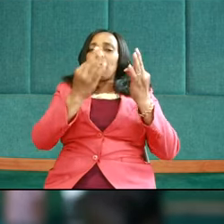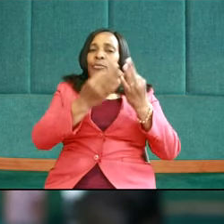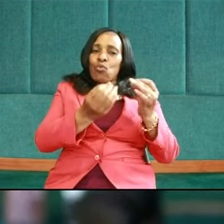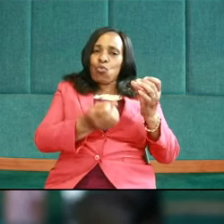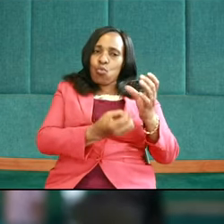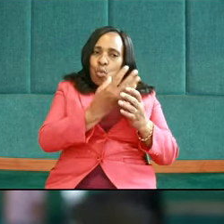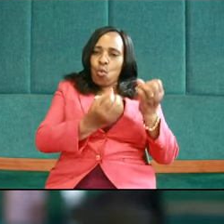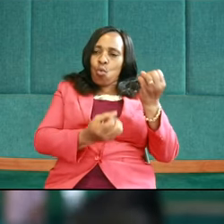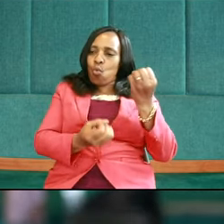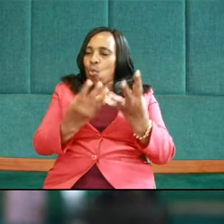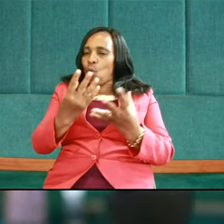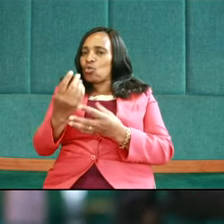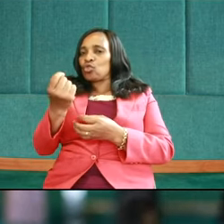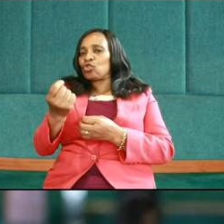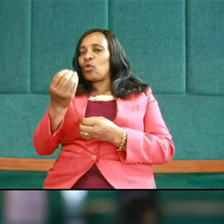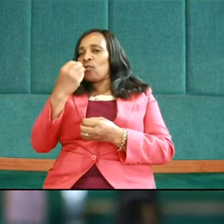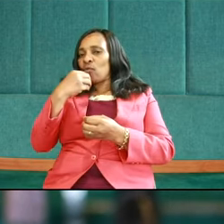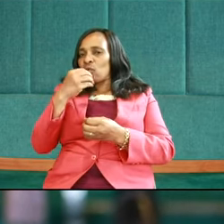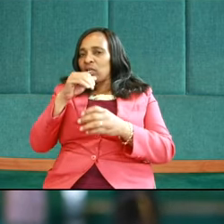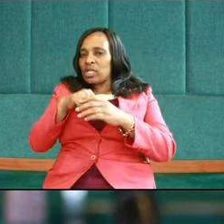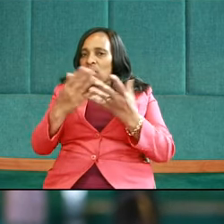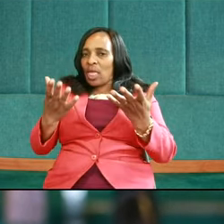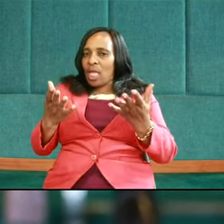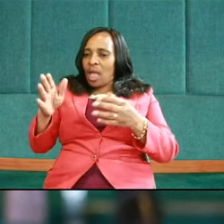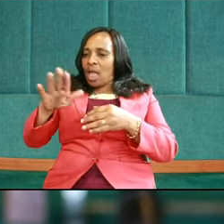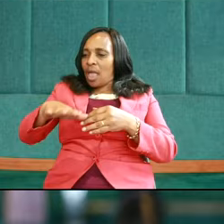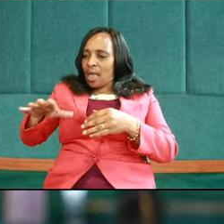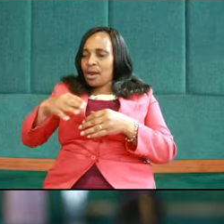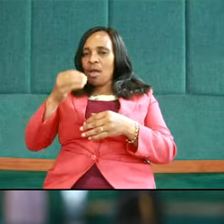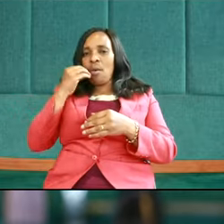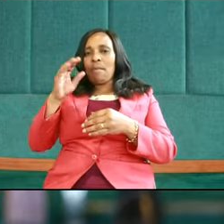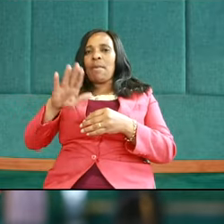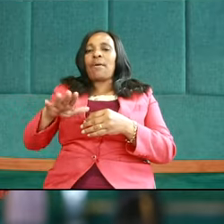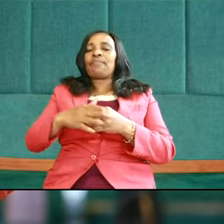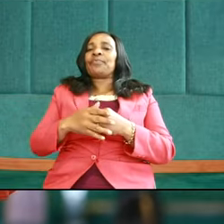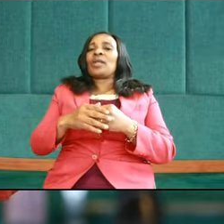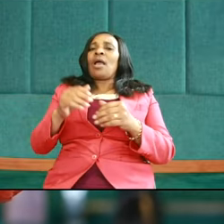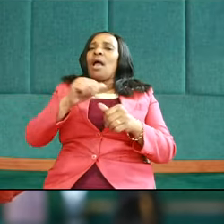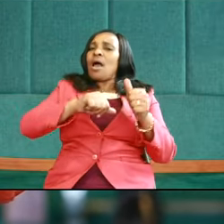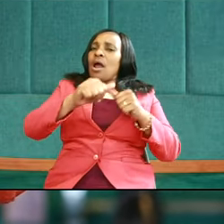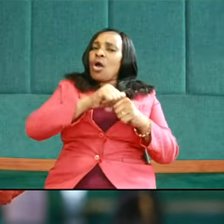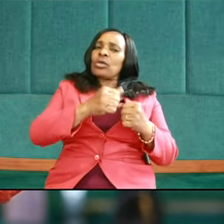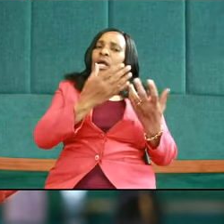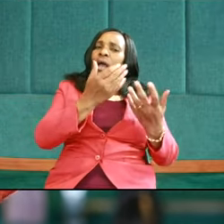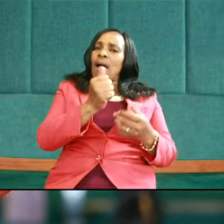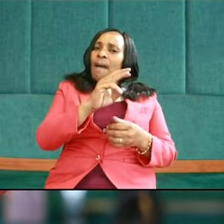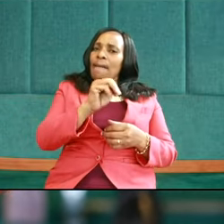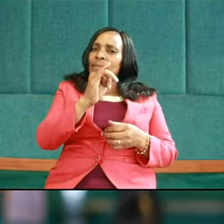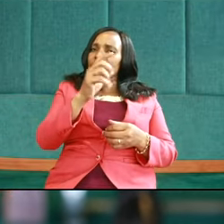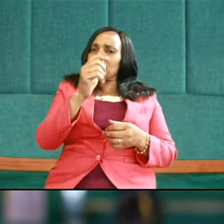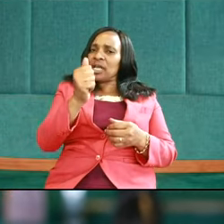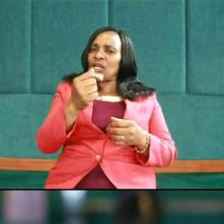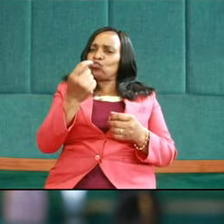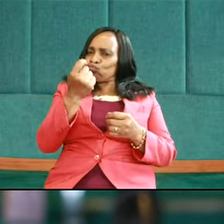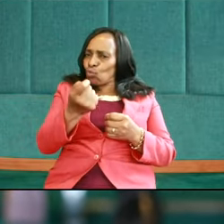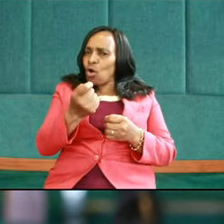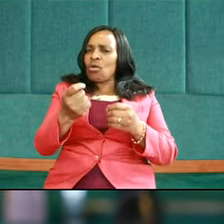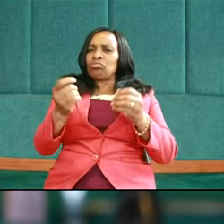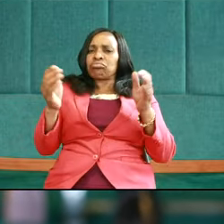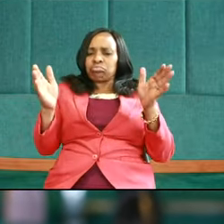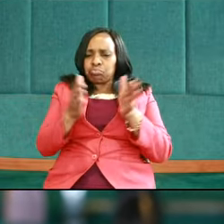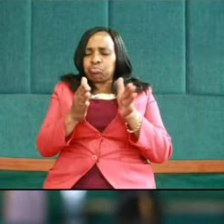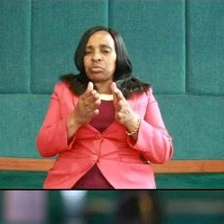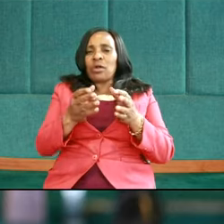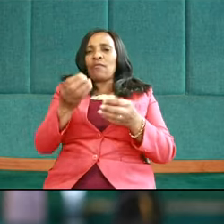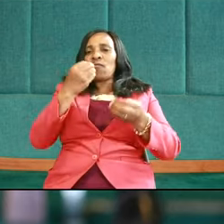the land around their houses in Nepal. But the small piece of land around Amita's house was too small to grow enough food